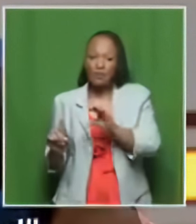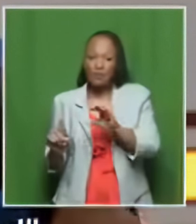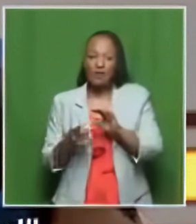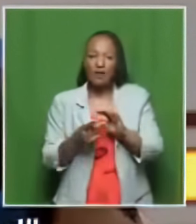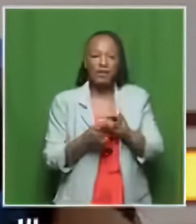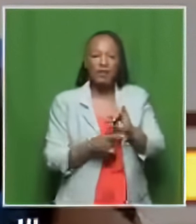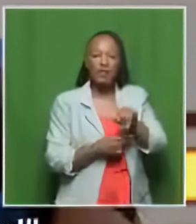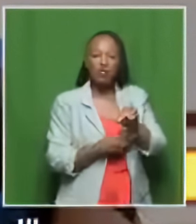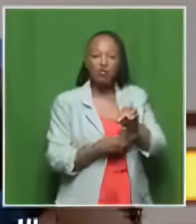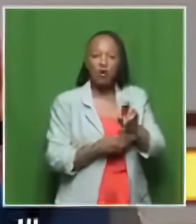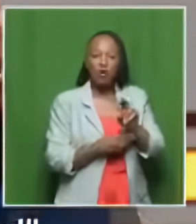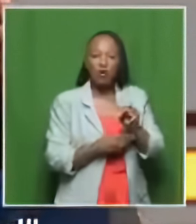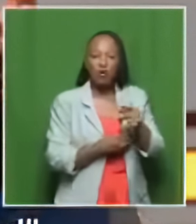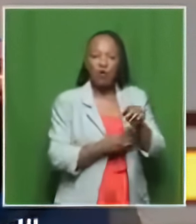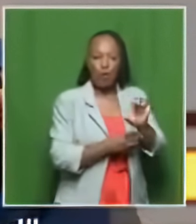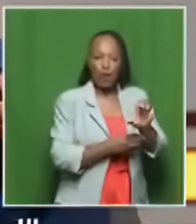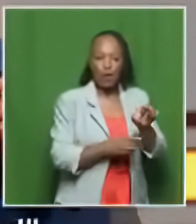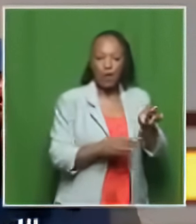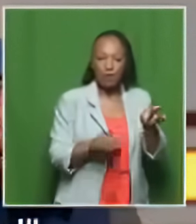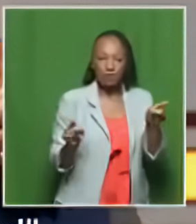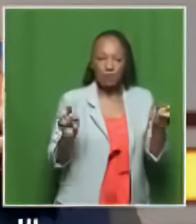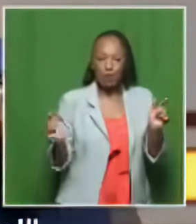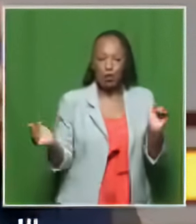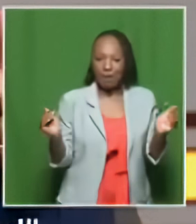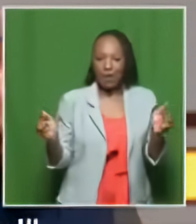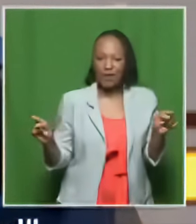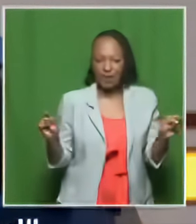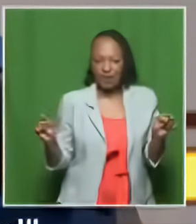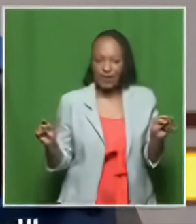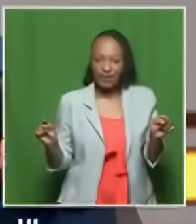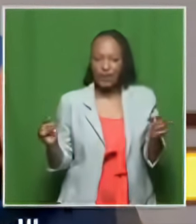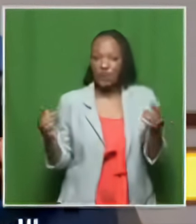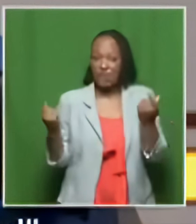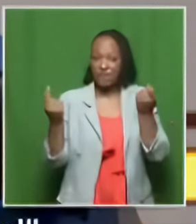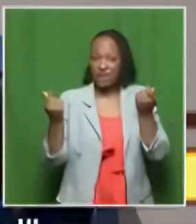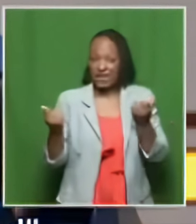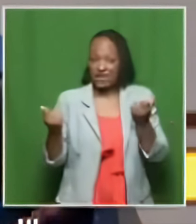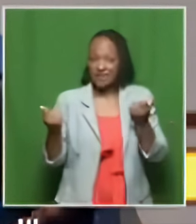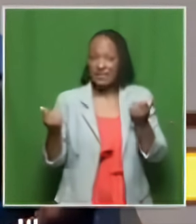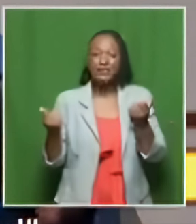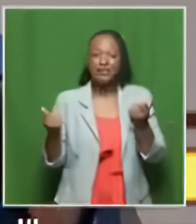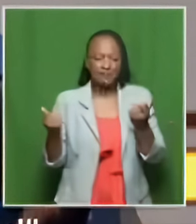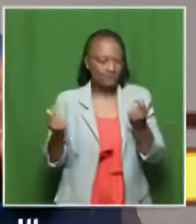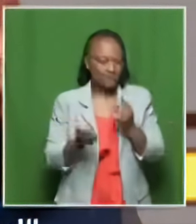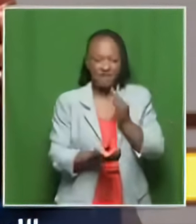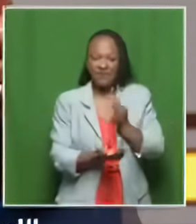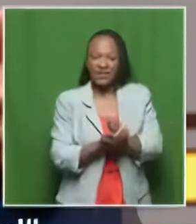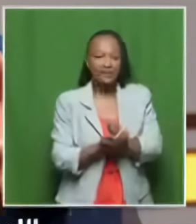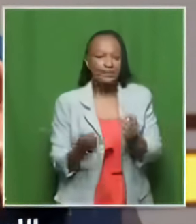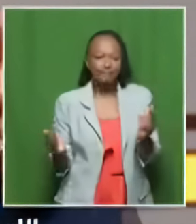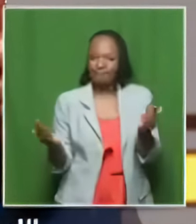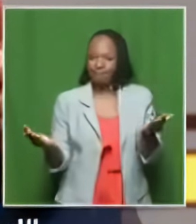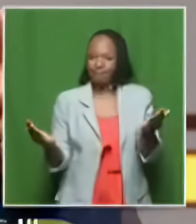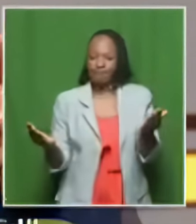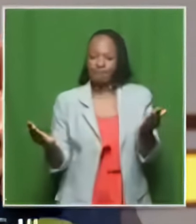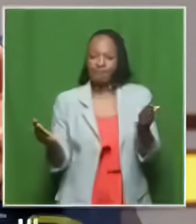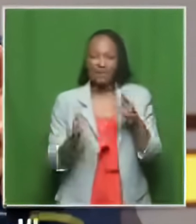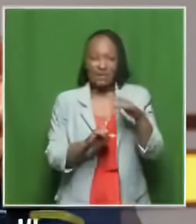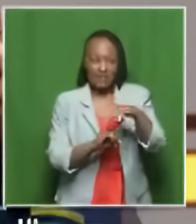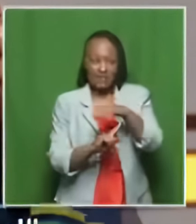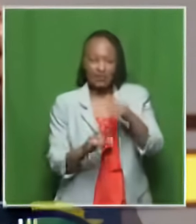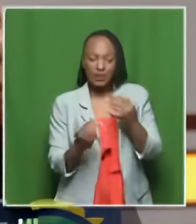an MMC of Finance. We have to deal with facts. When you deal with finance, you have to deal with facts. The situation